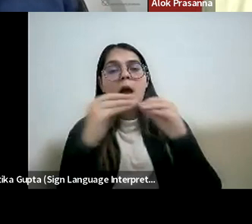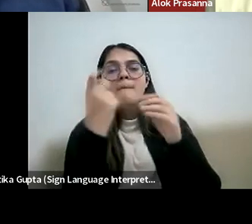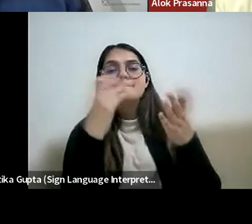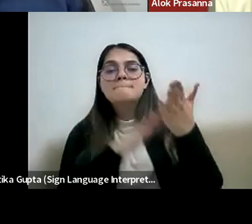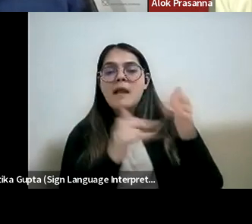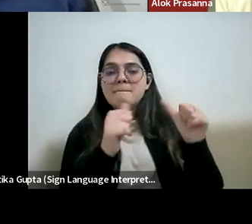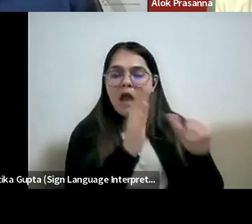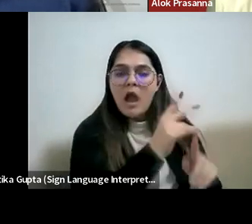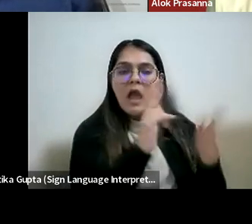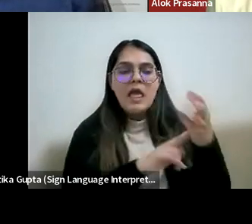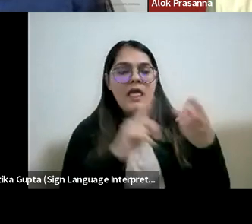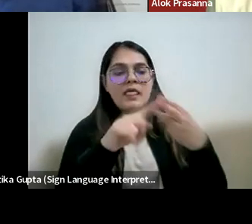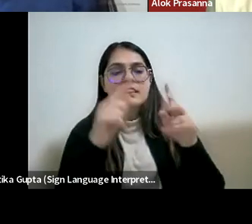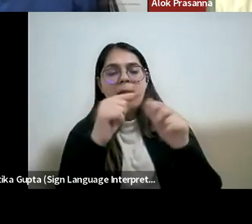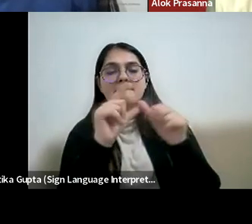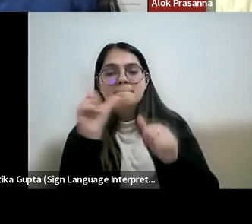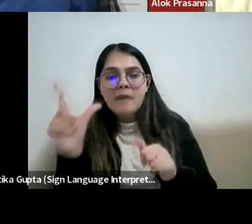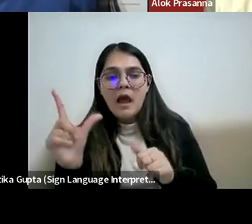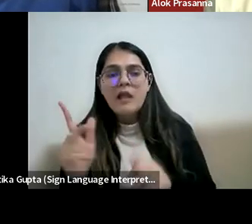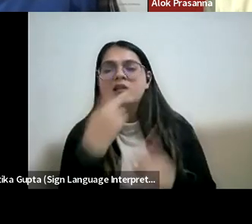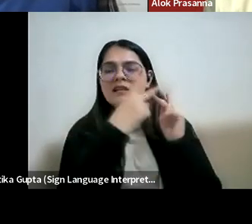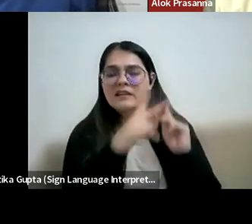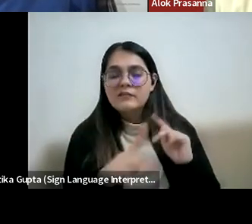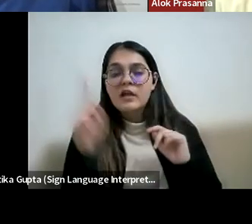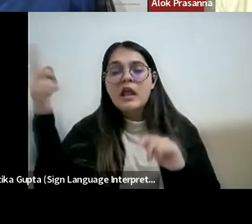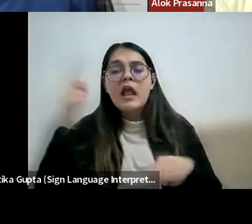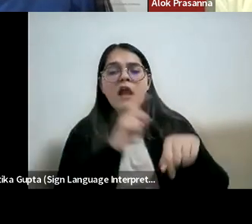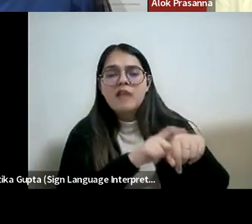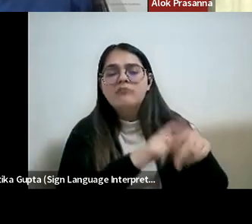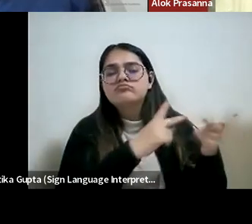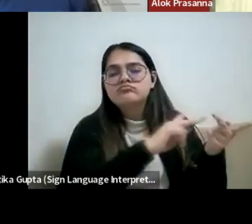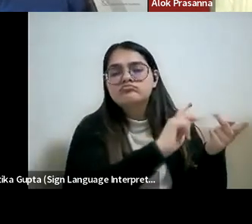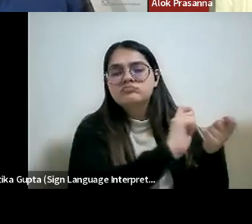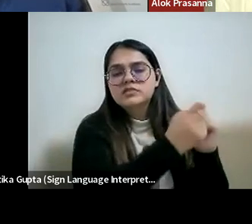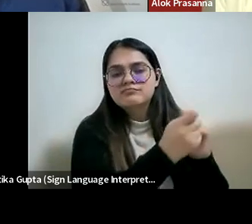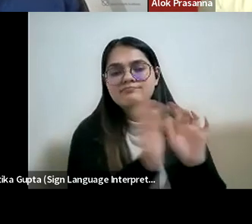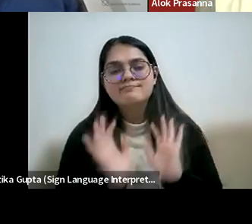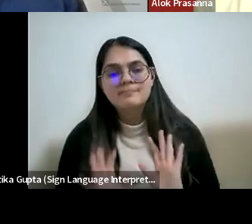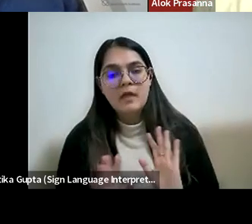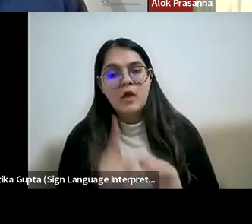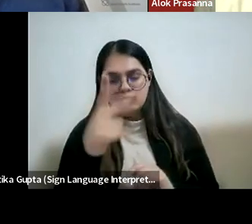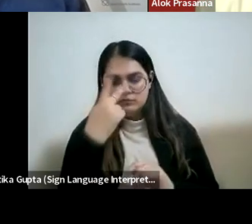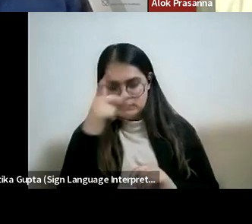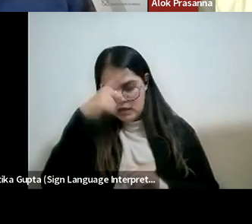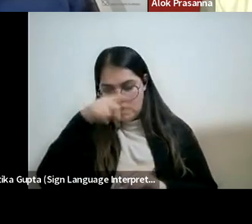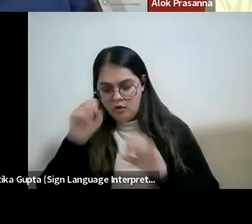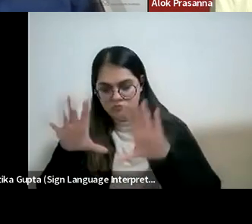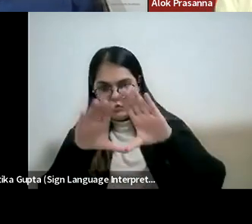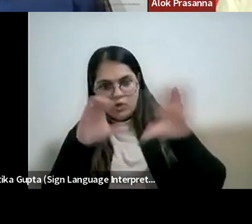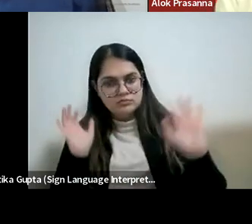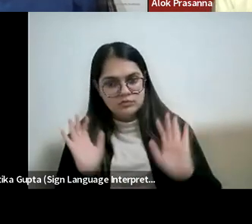Their focus was on rights, but they were a product of times. You see the Indian constitution.